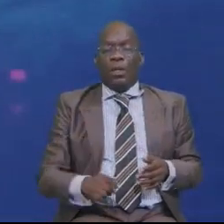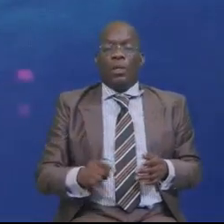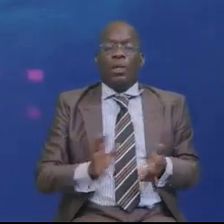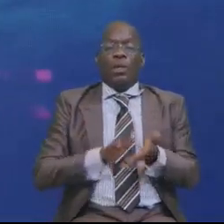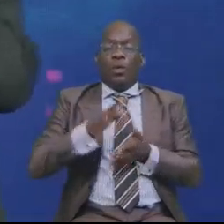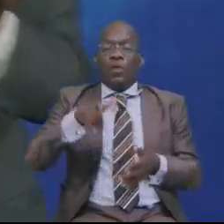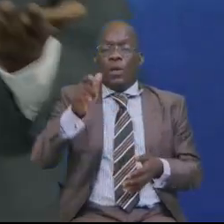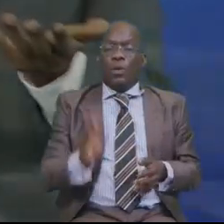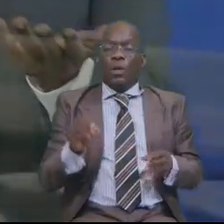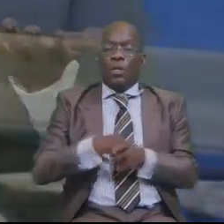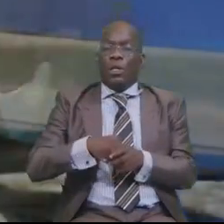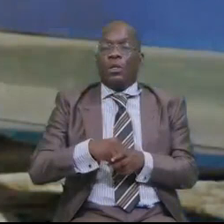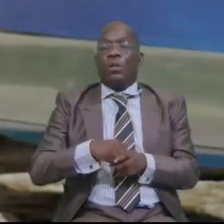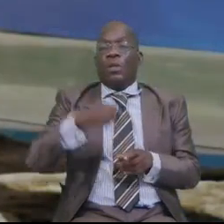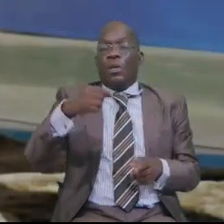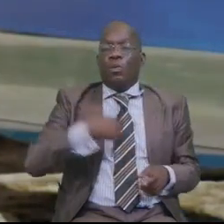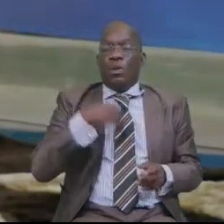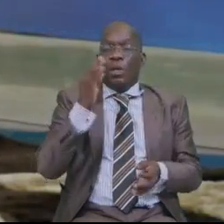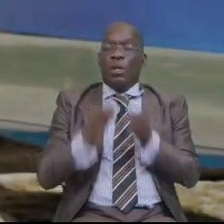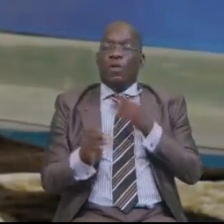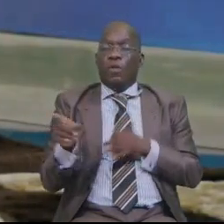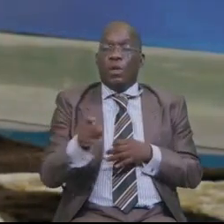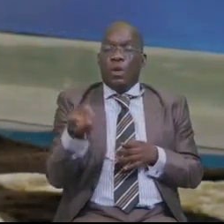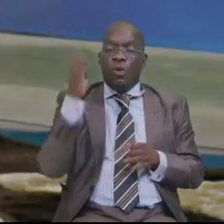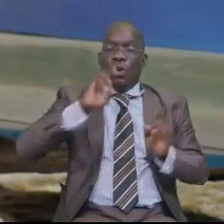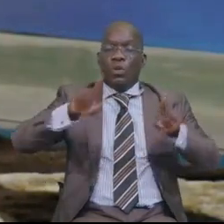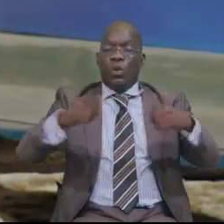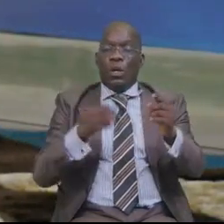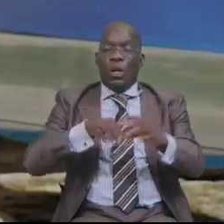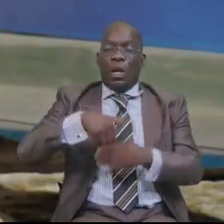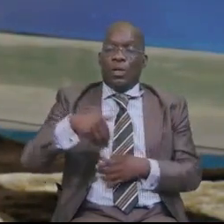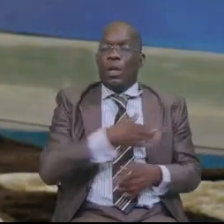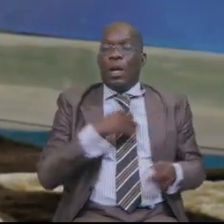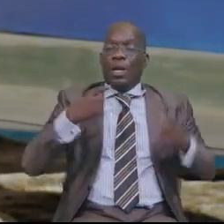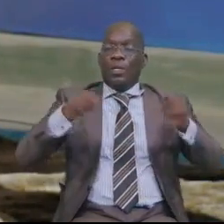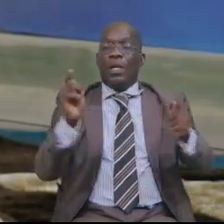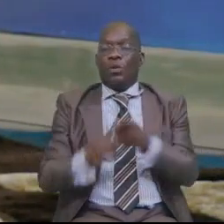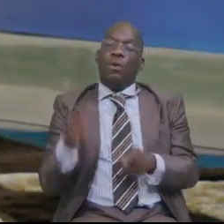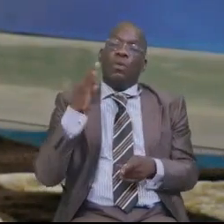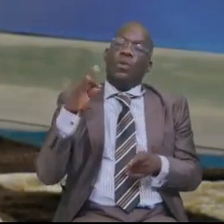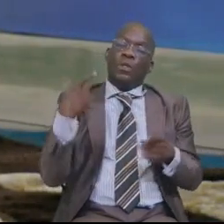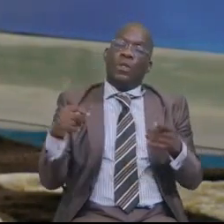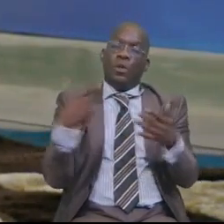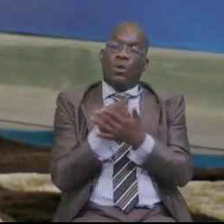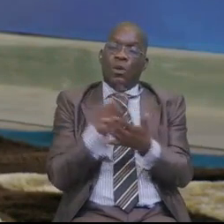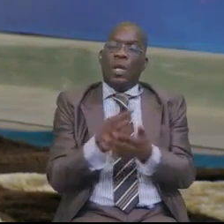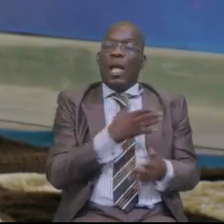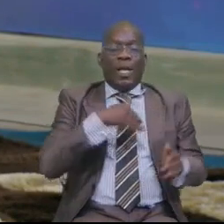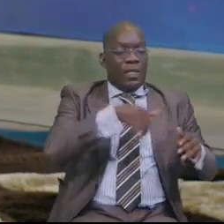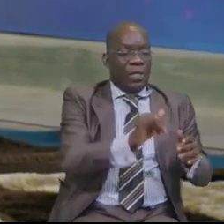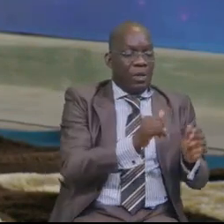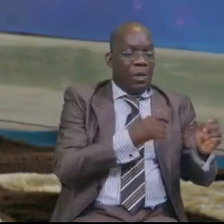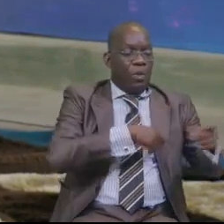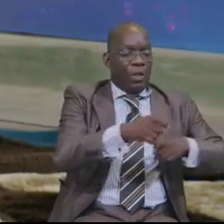me. If he was going out and trying to preach the gospel and he's still persecuting people,